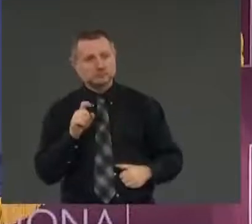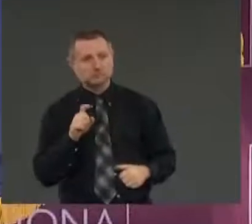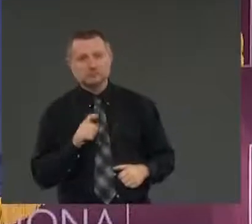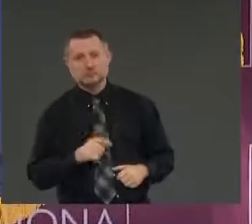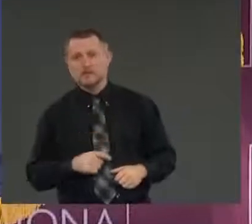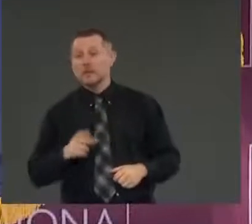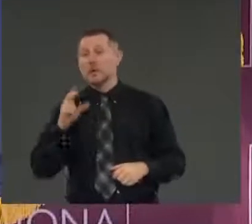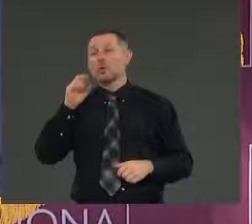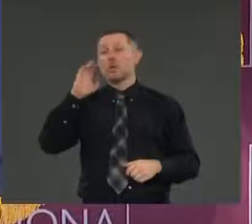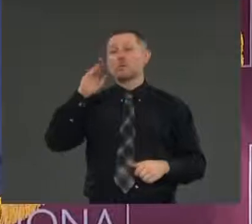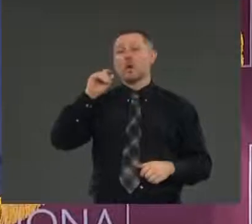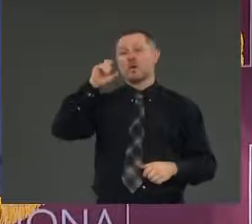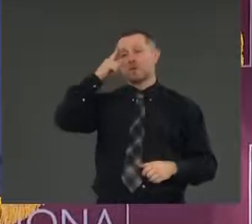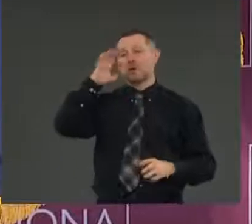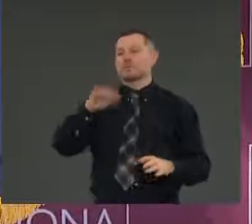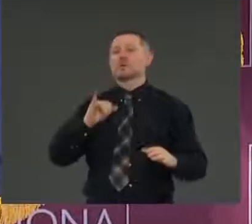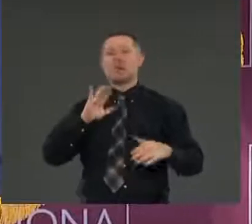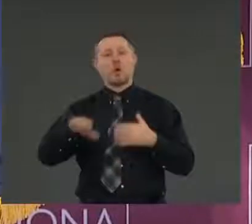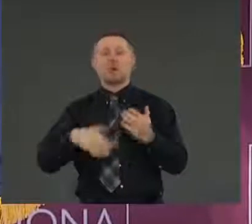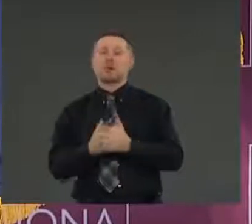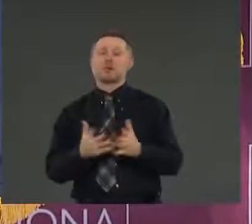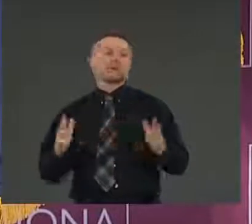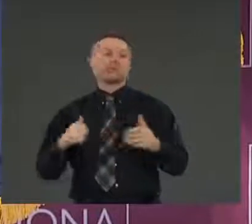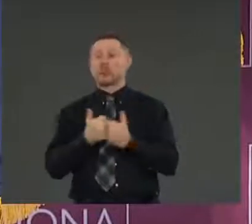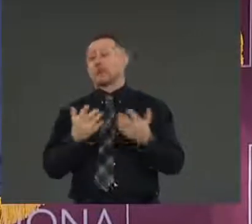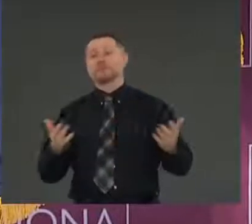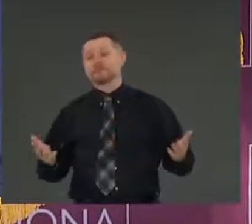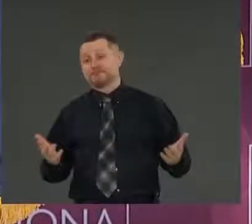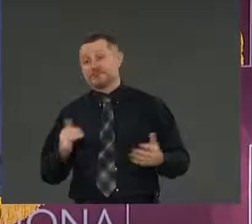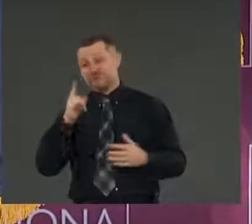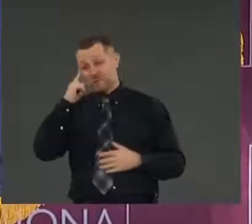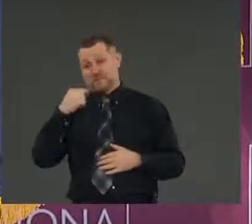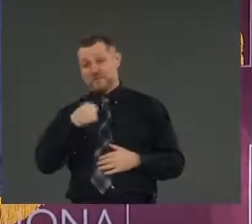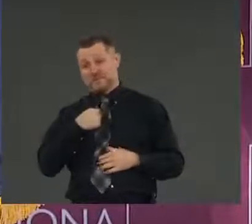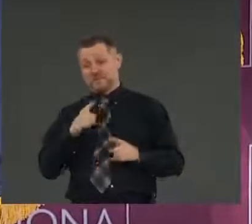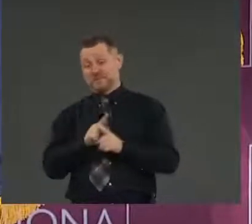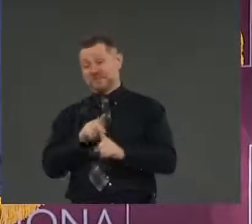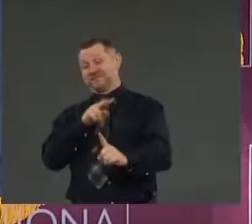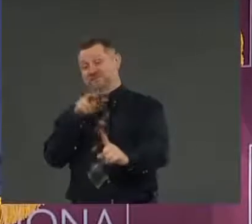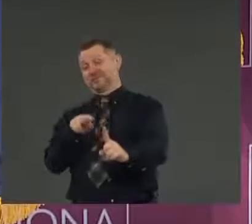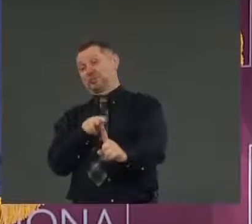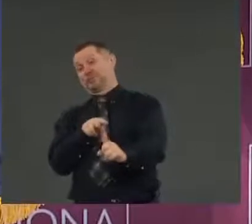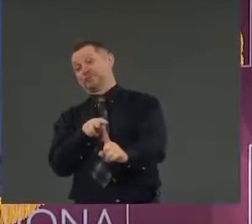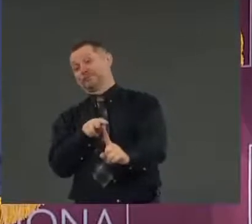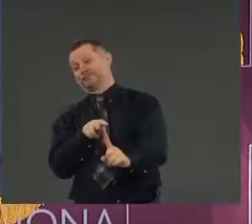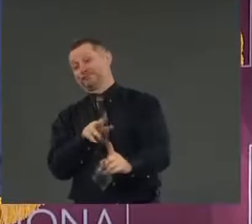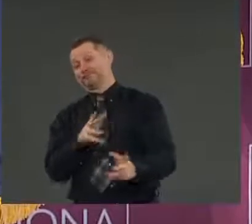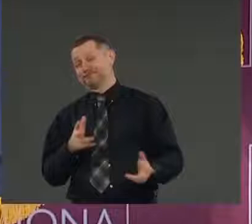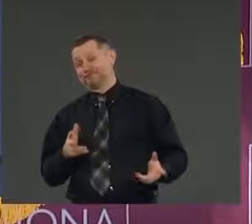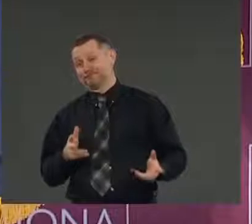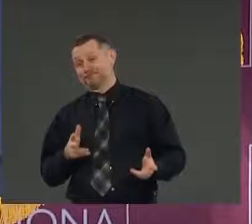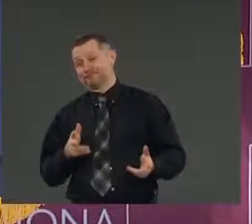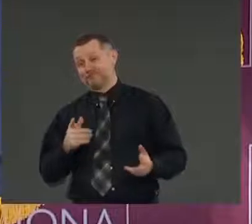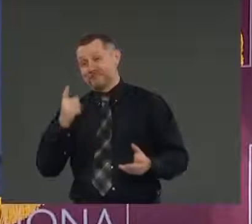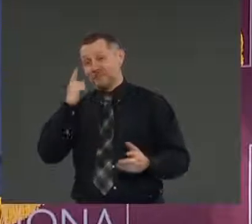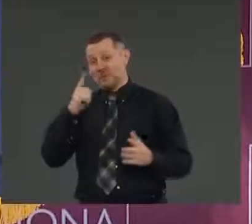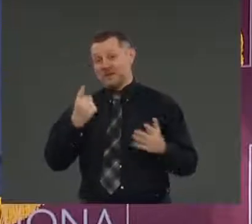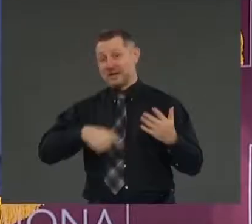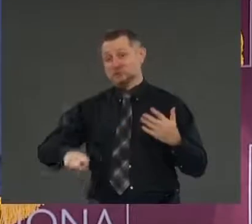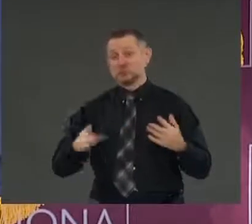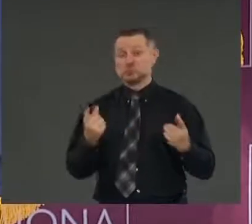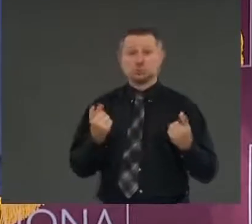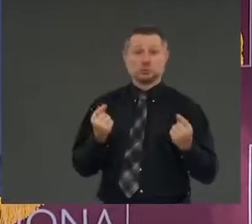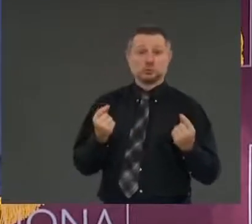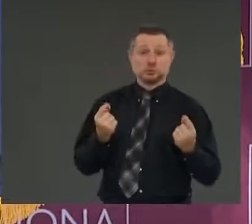challenge. To me, the biggest challenge, if I were personally, my prioritization for next week are